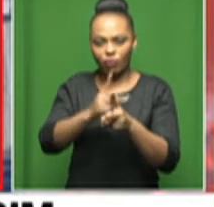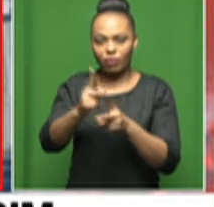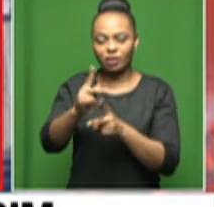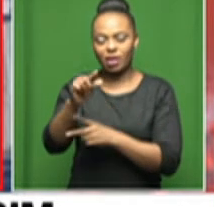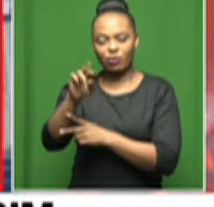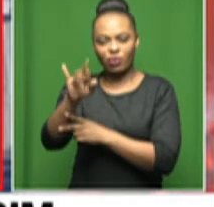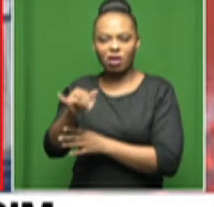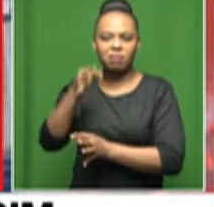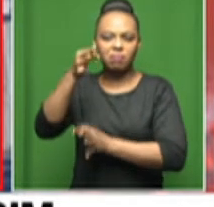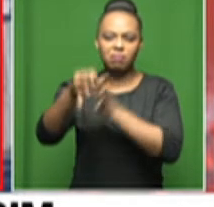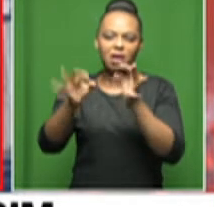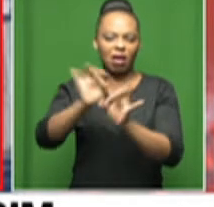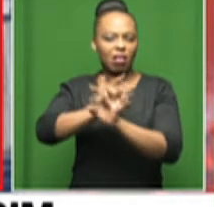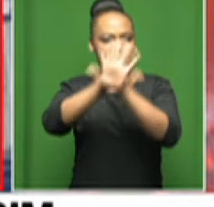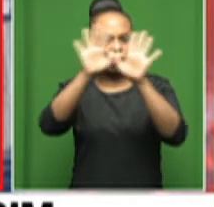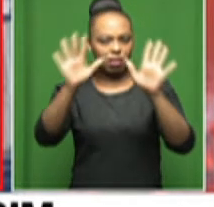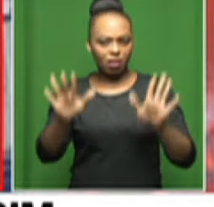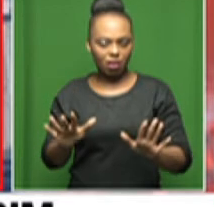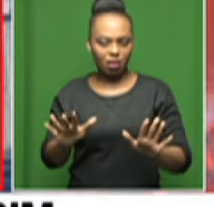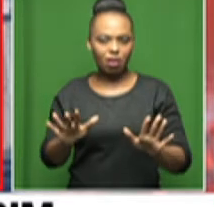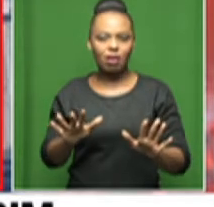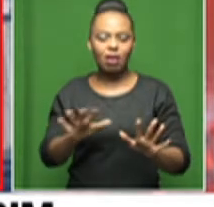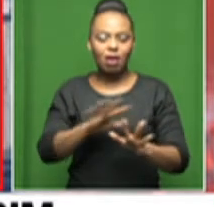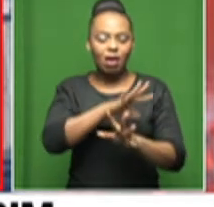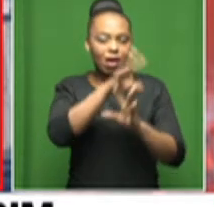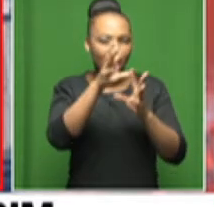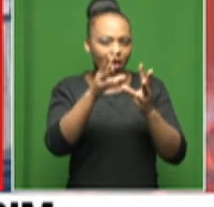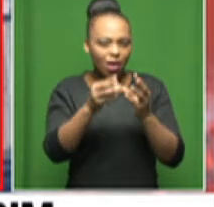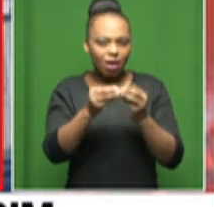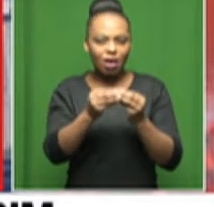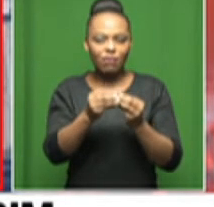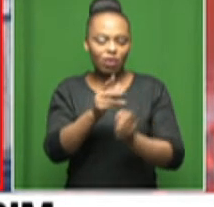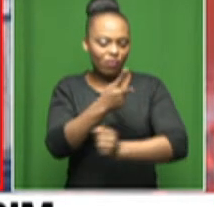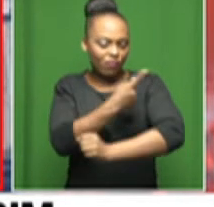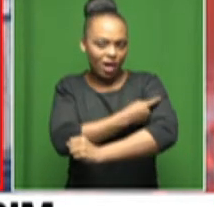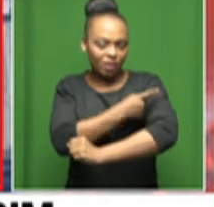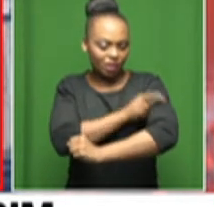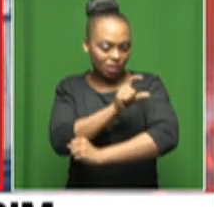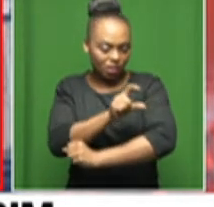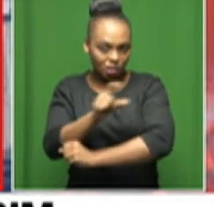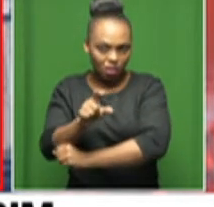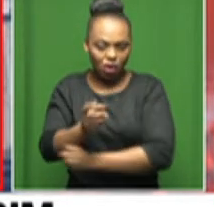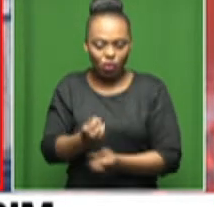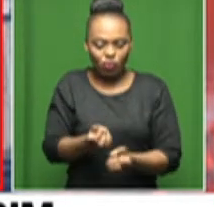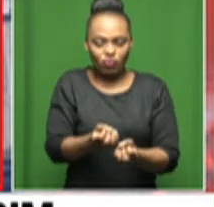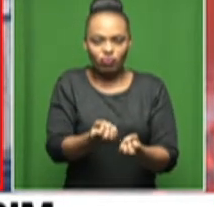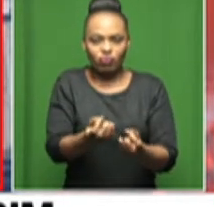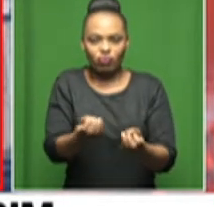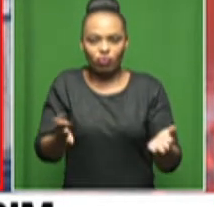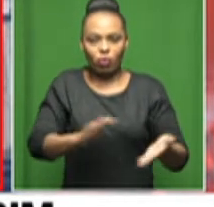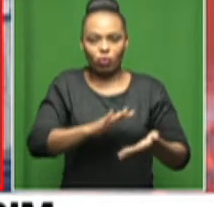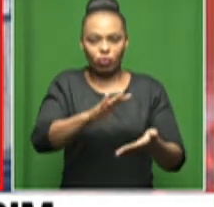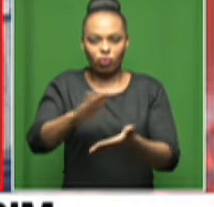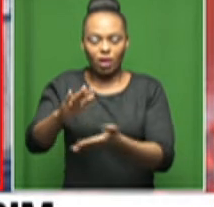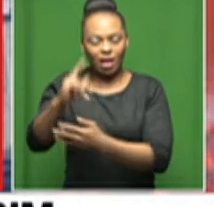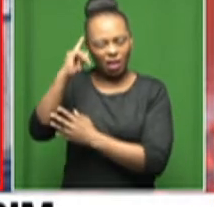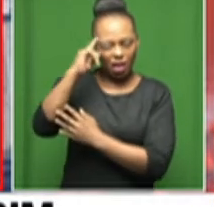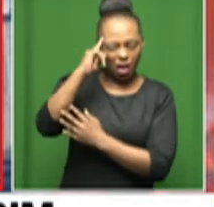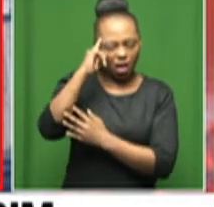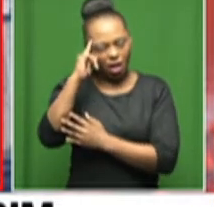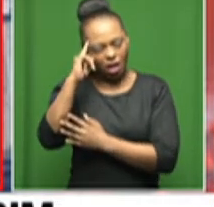well, that with every vaccine that we are now going to roll out, we can think about it as